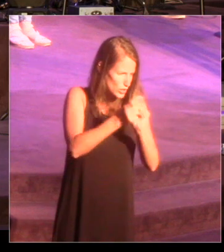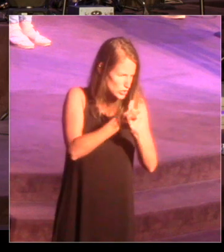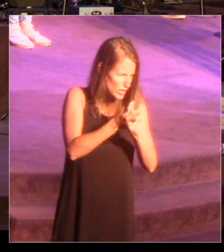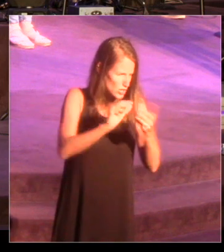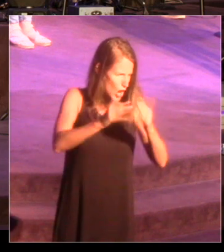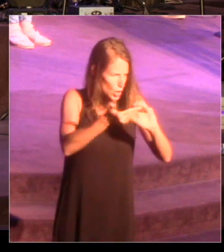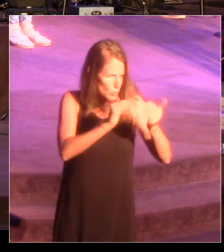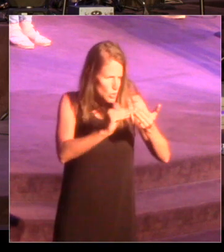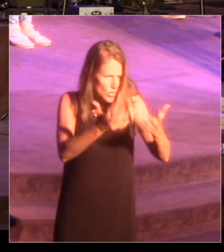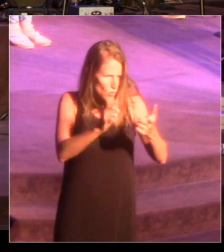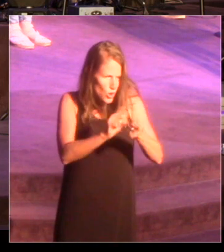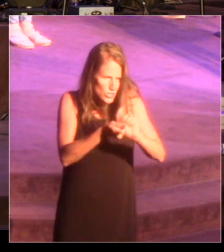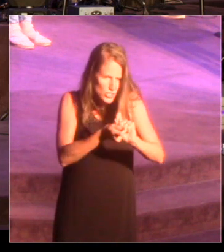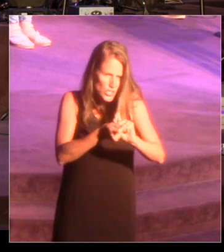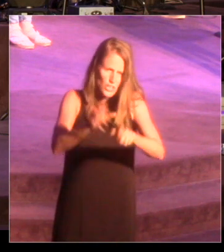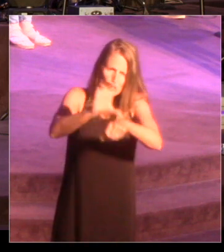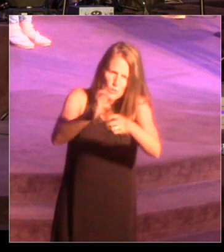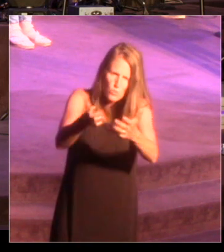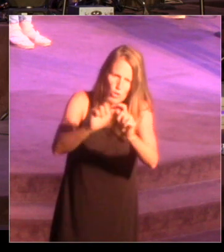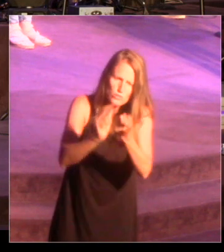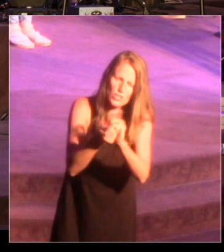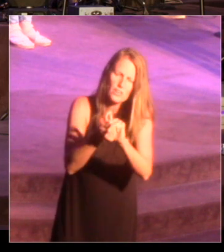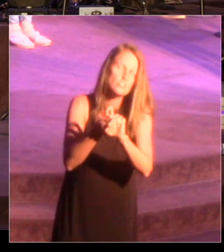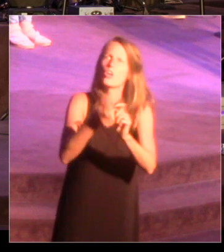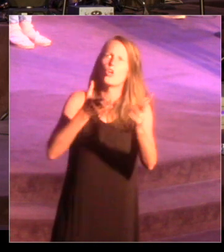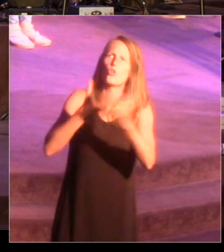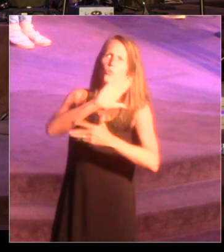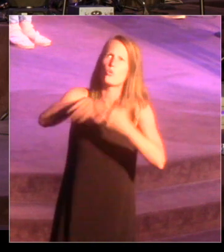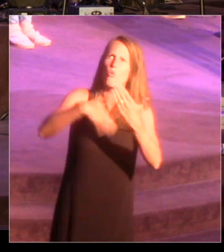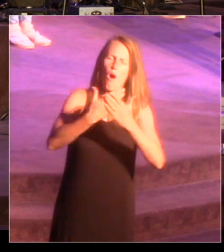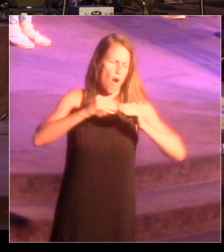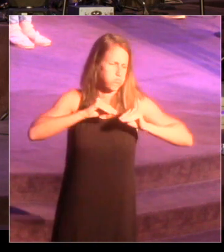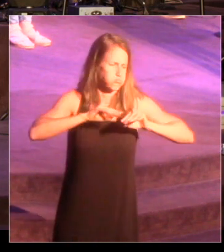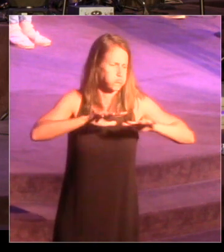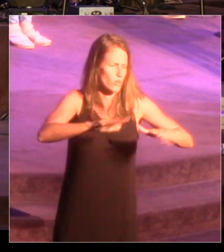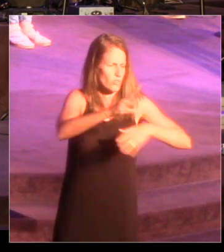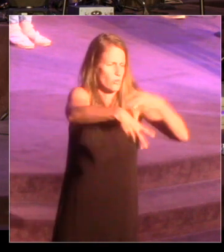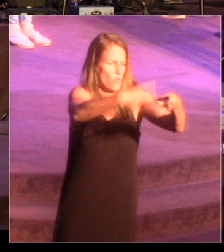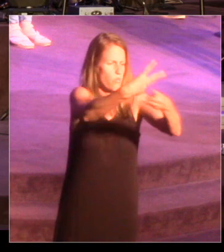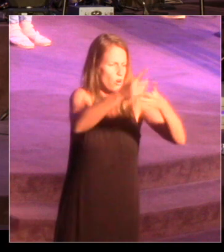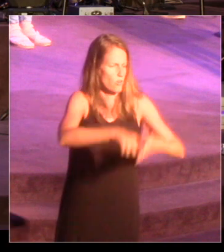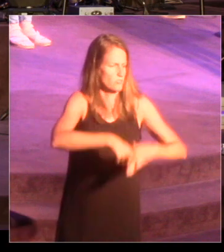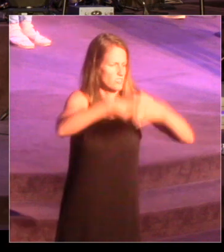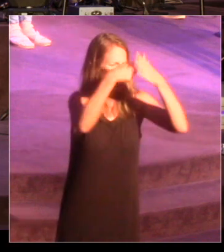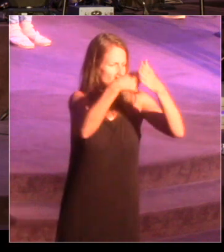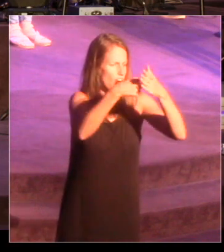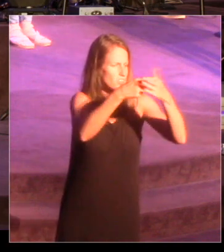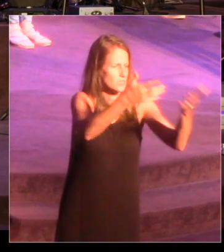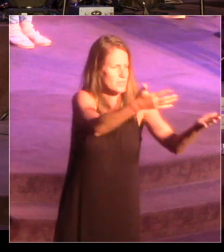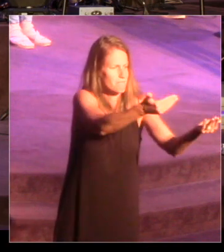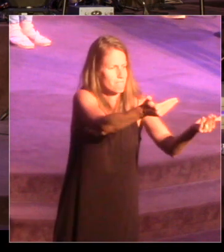church. God, and that through that you would begin to impact the world for yourself.